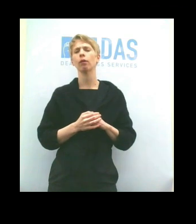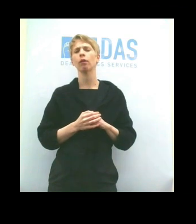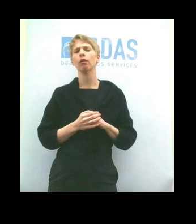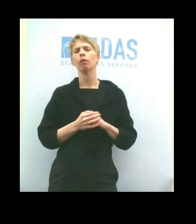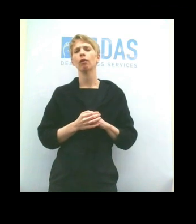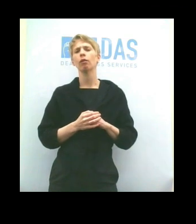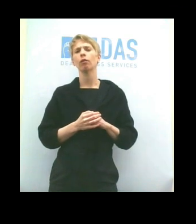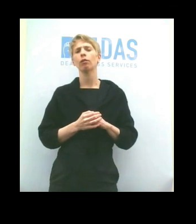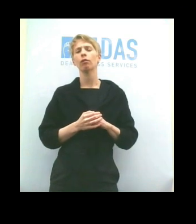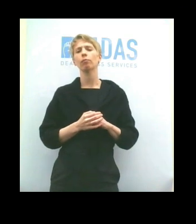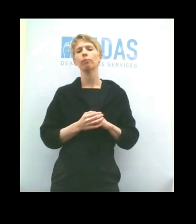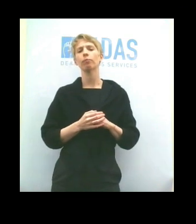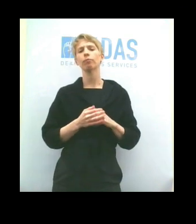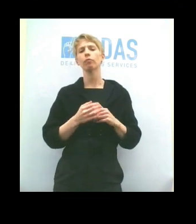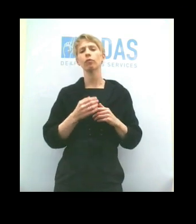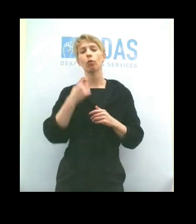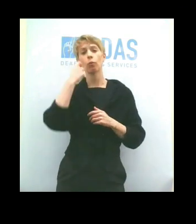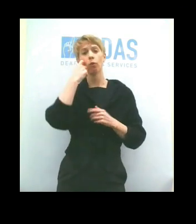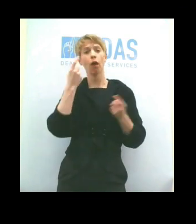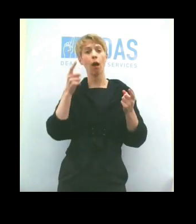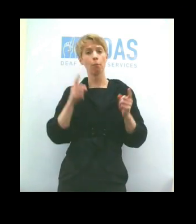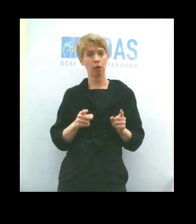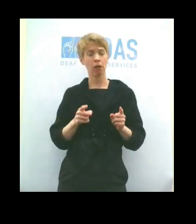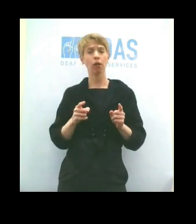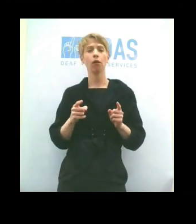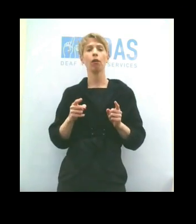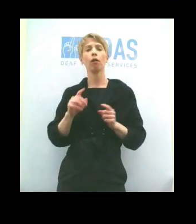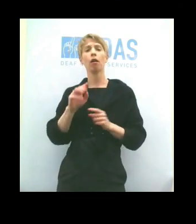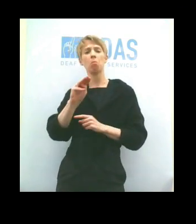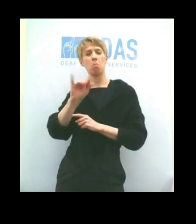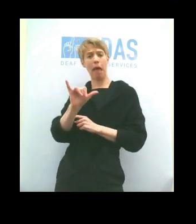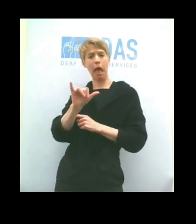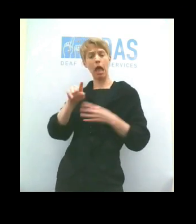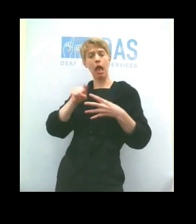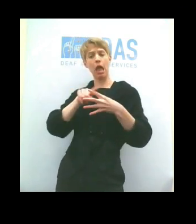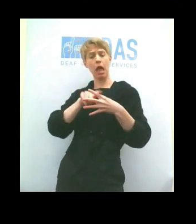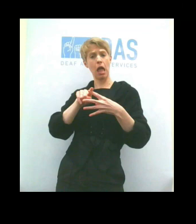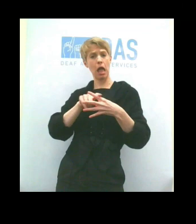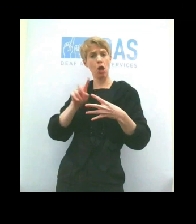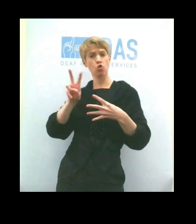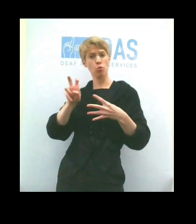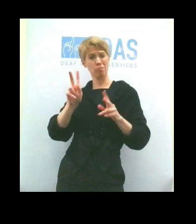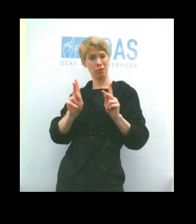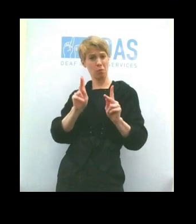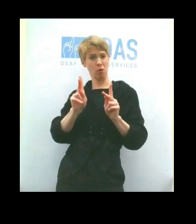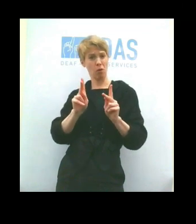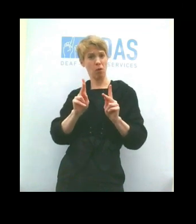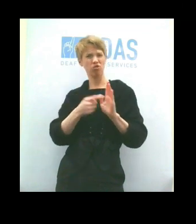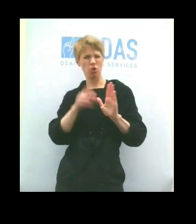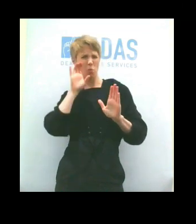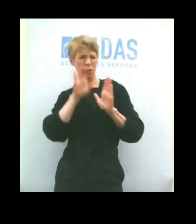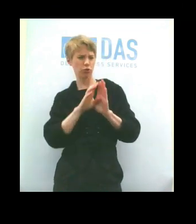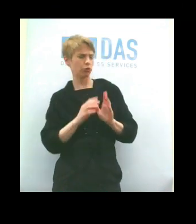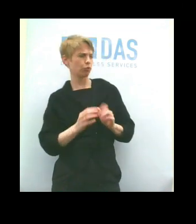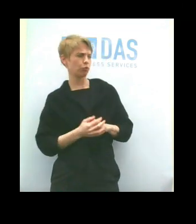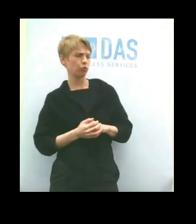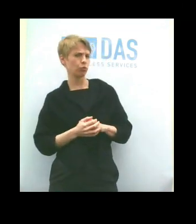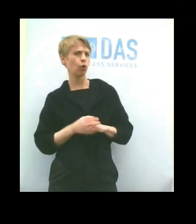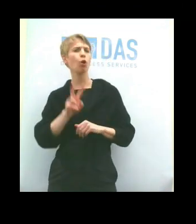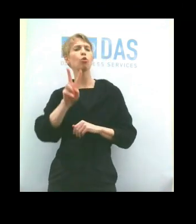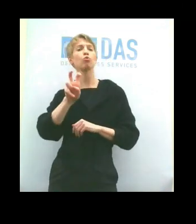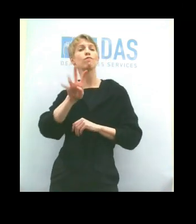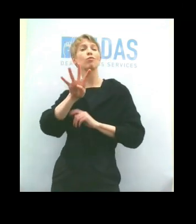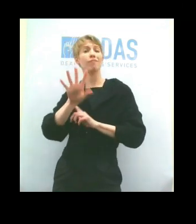high not too long ago in early May of 200, and we look at that screen there, it's easier for me to see,